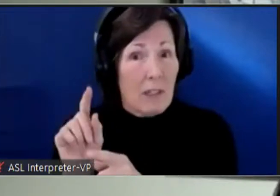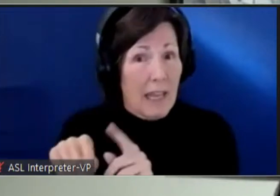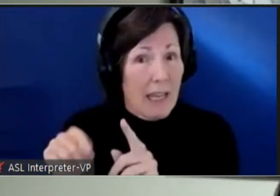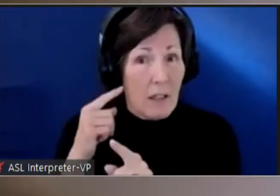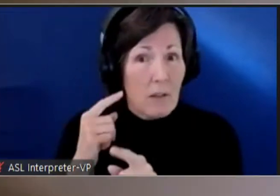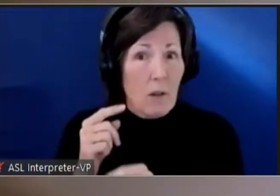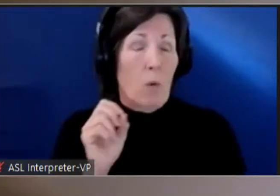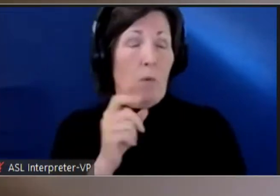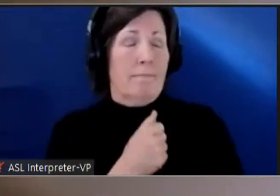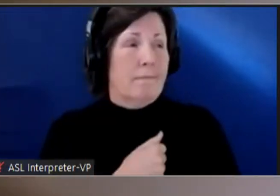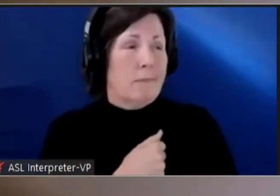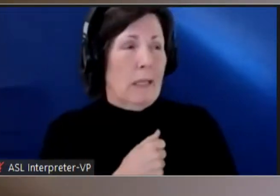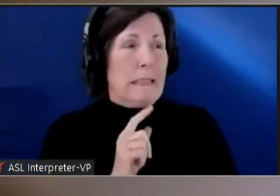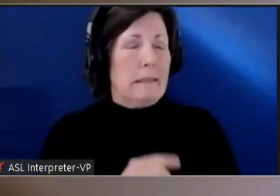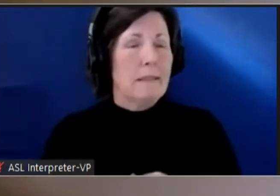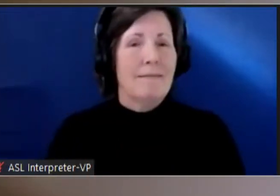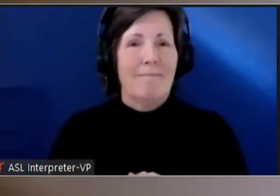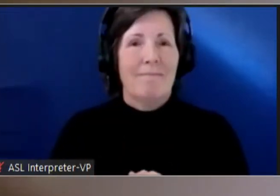Apologies.